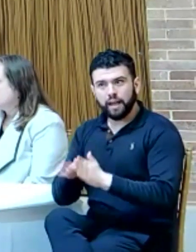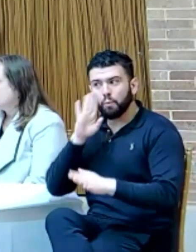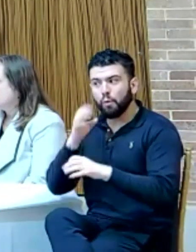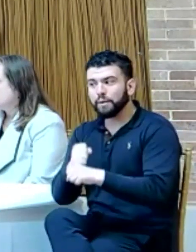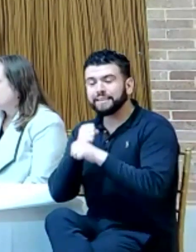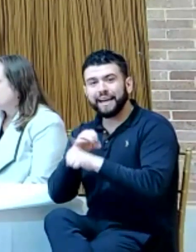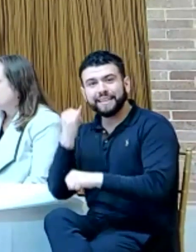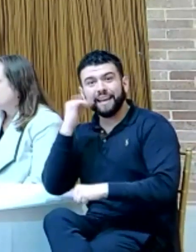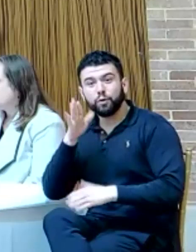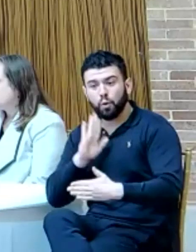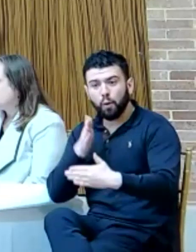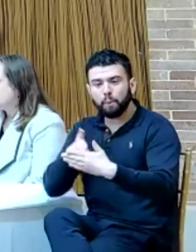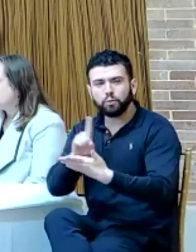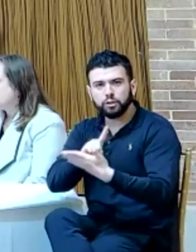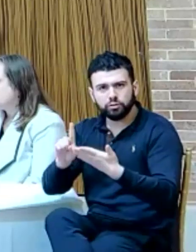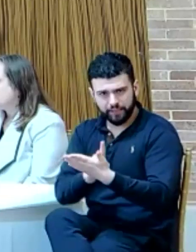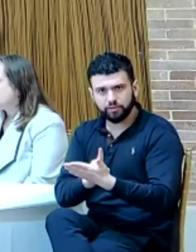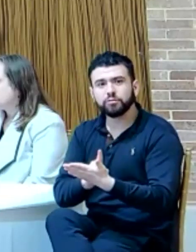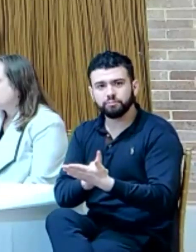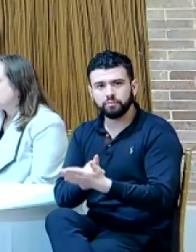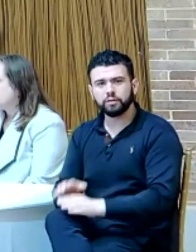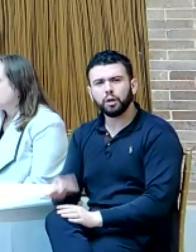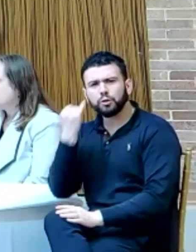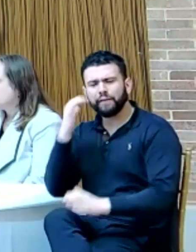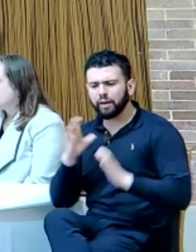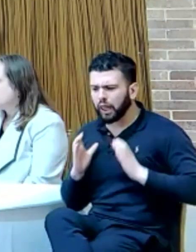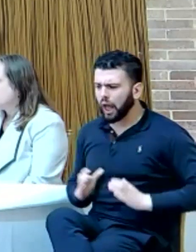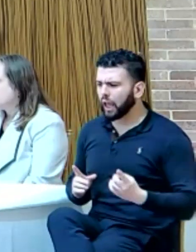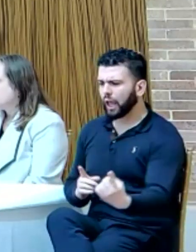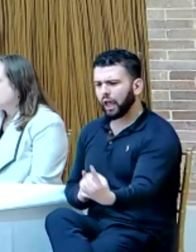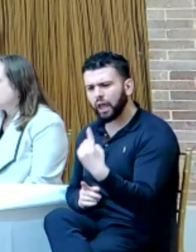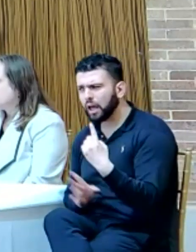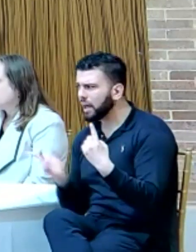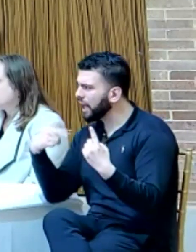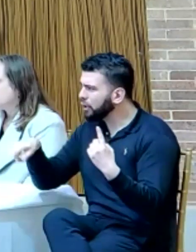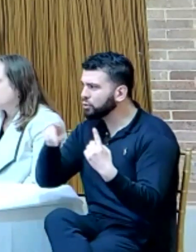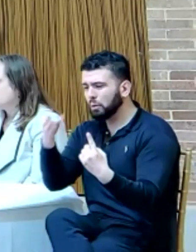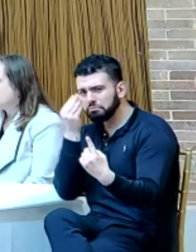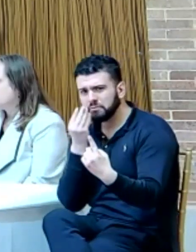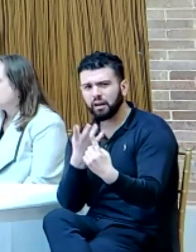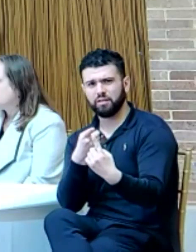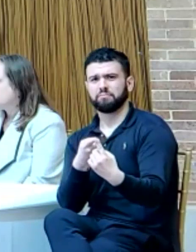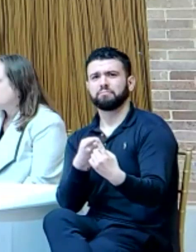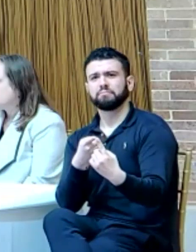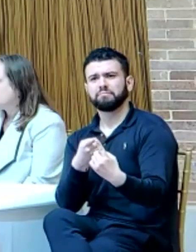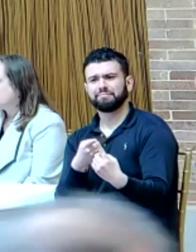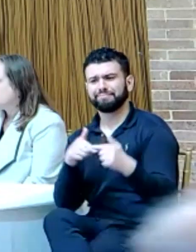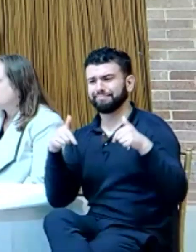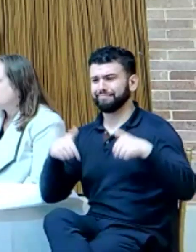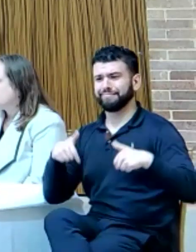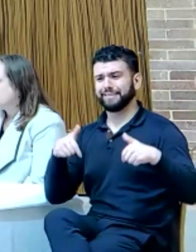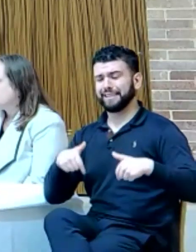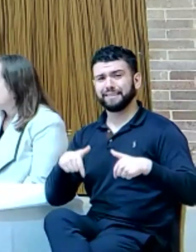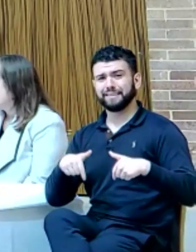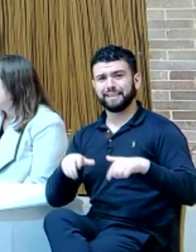tell the you know the person who's driving these um you know these actions or this conduct that this is something that could